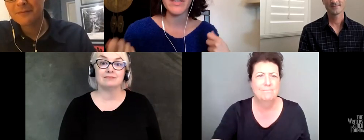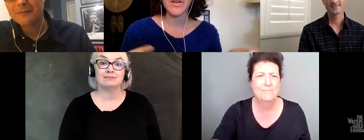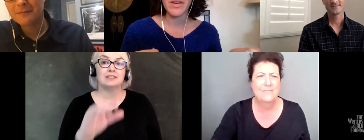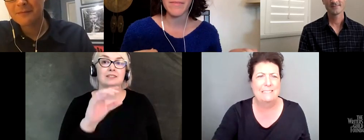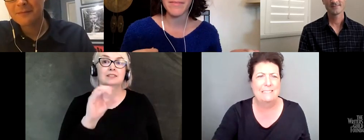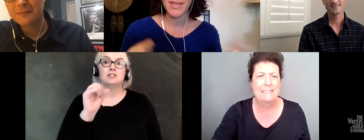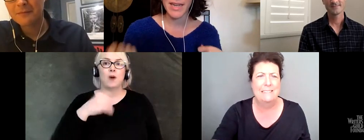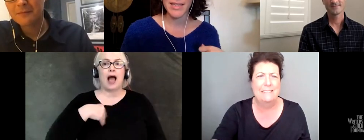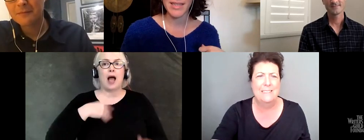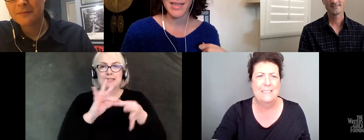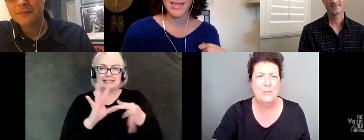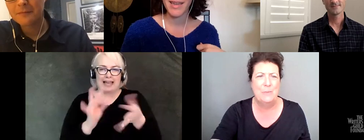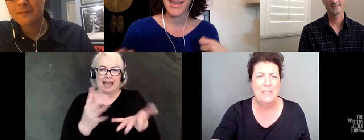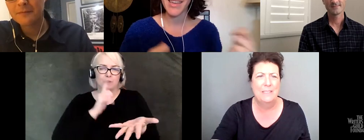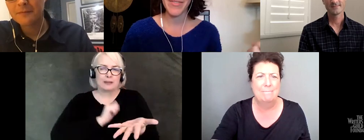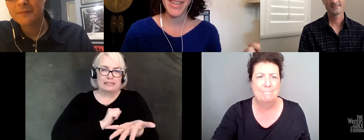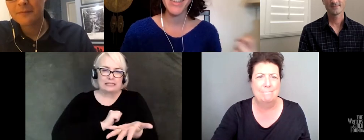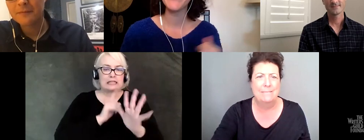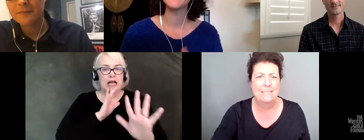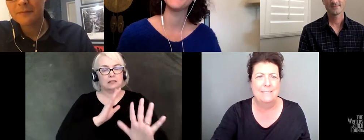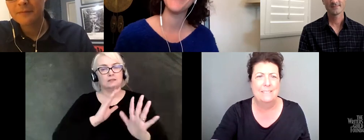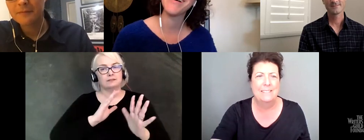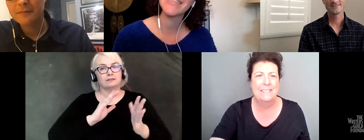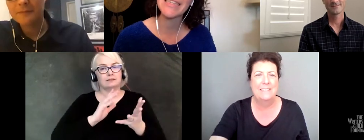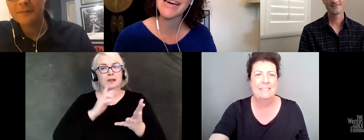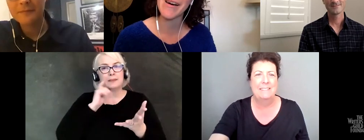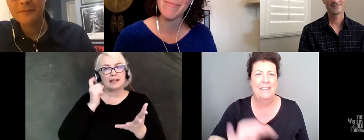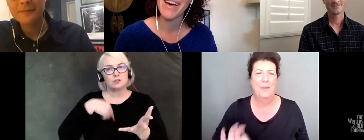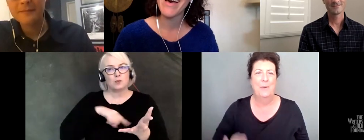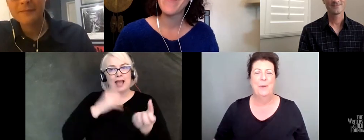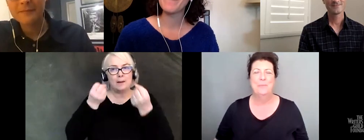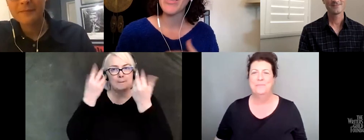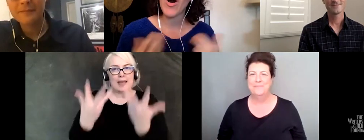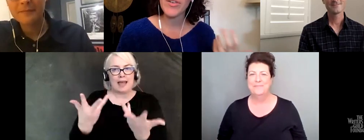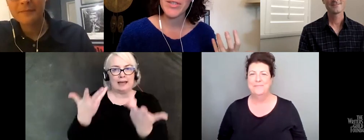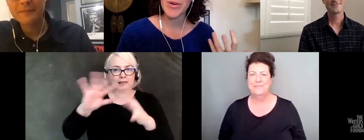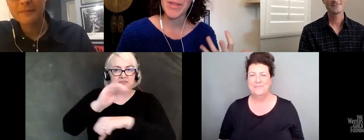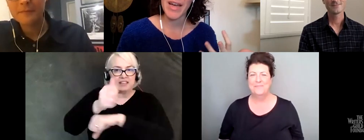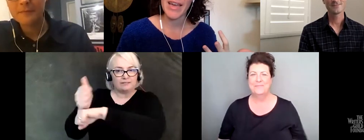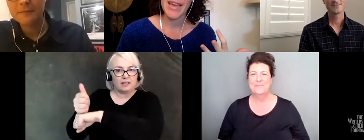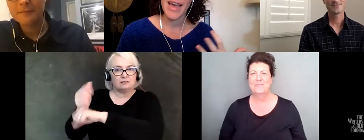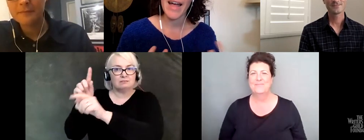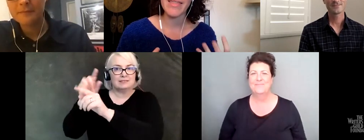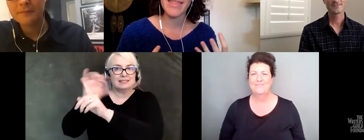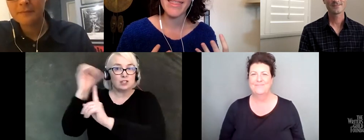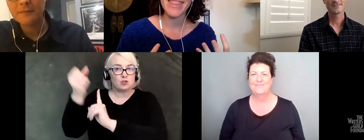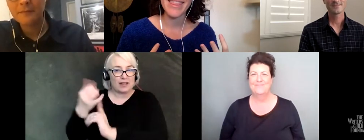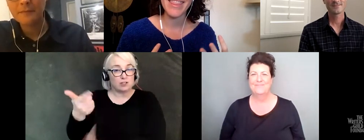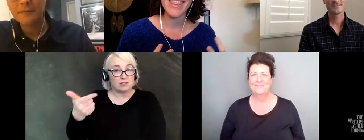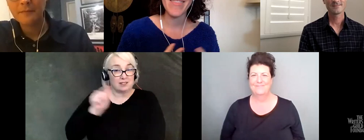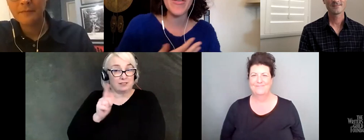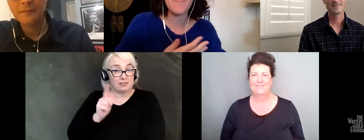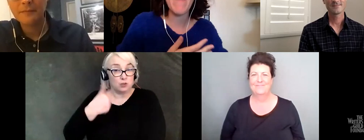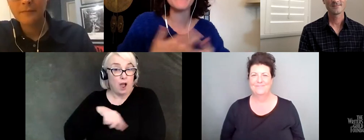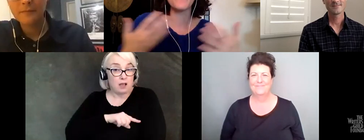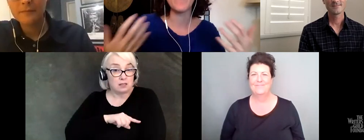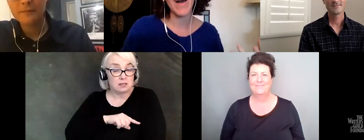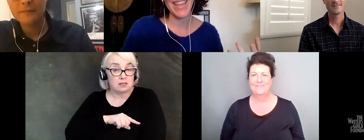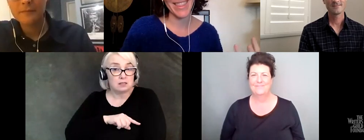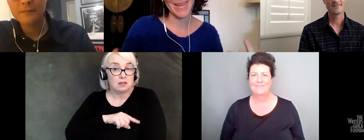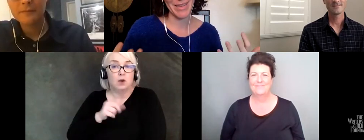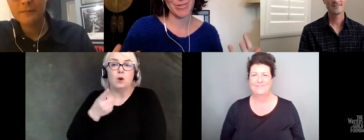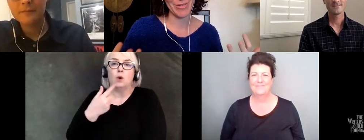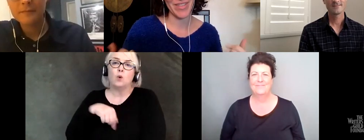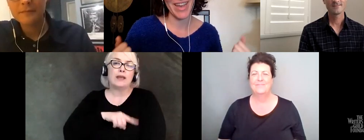lot of given circumstances given to us, um, we also like had no matter